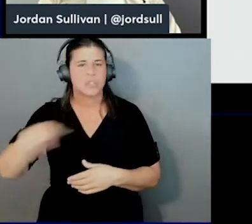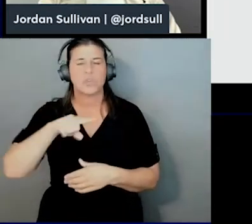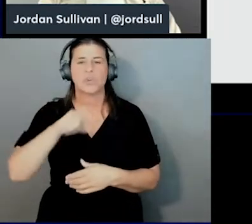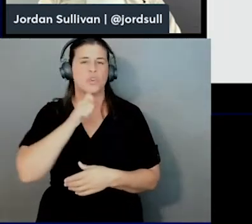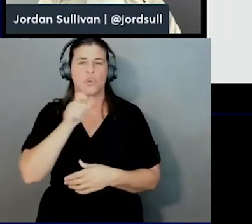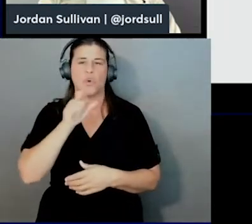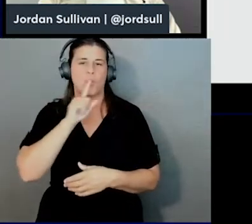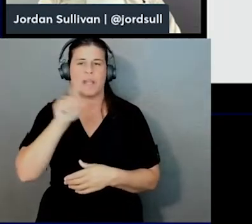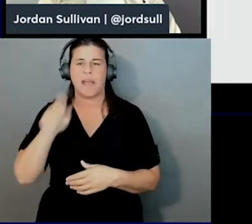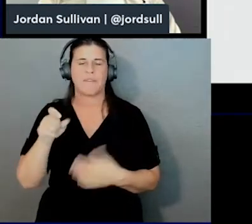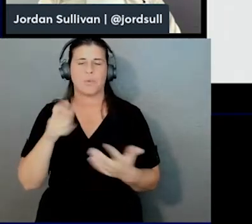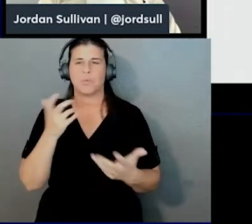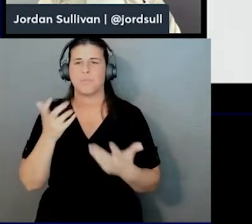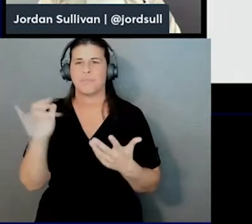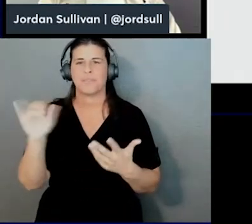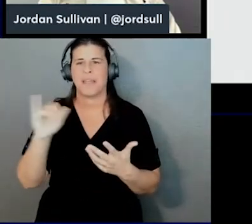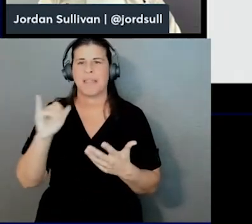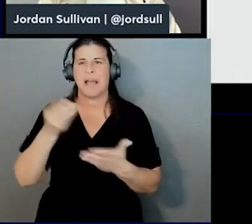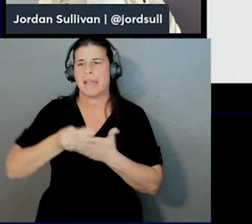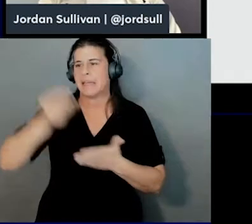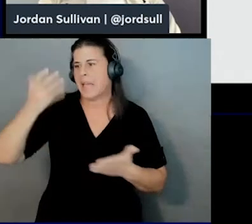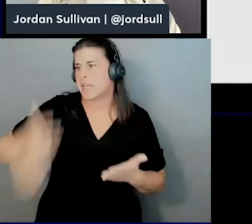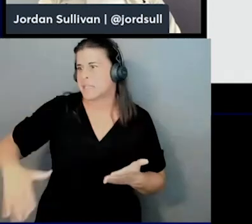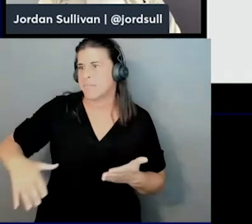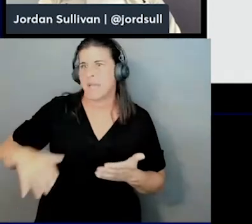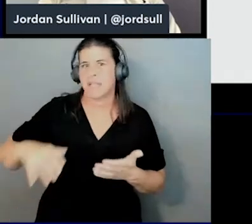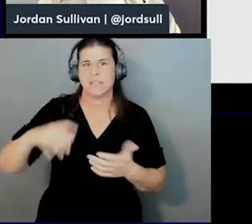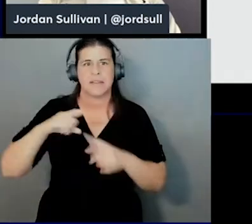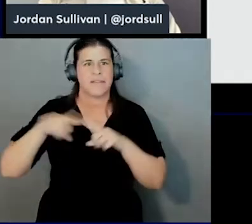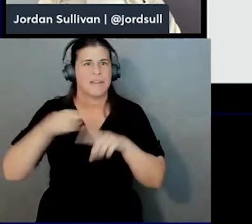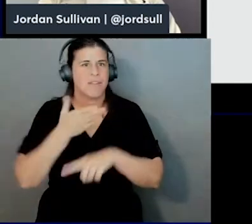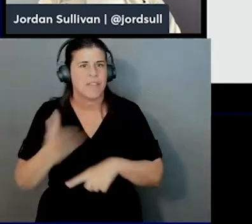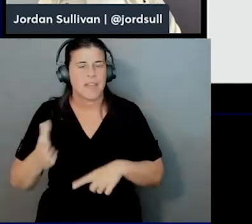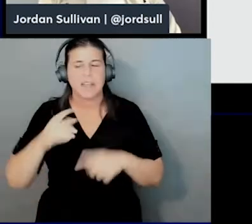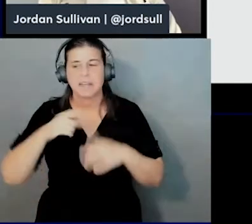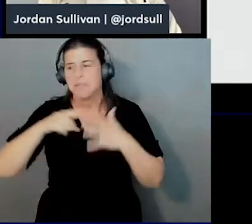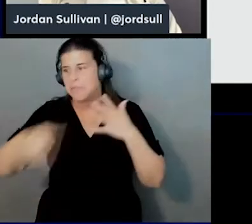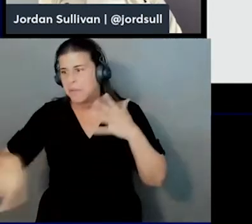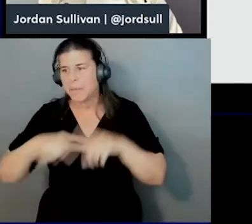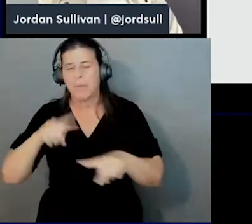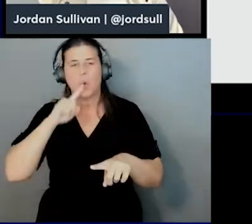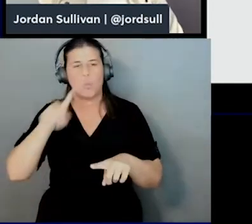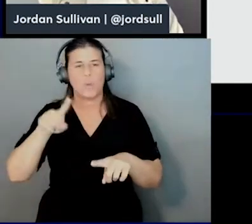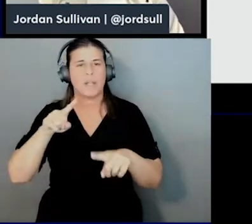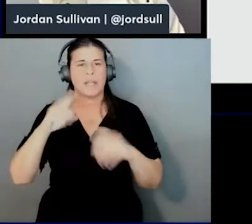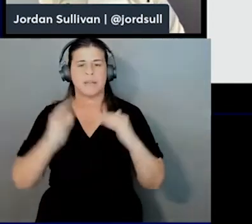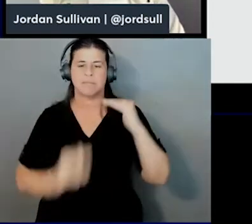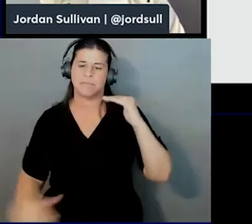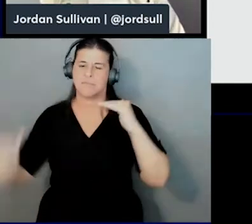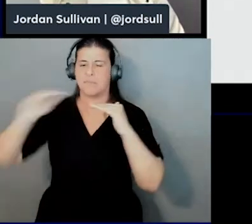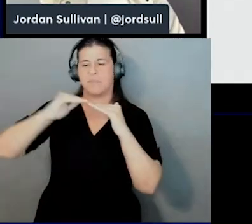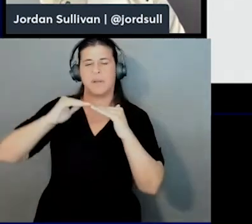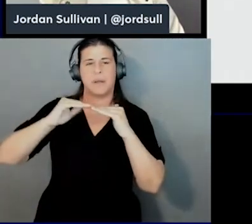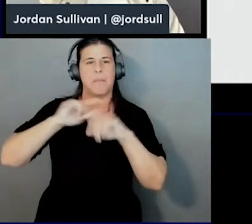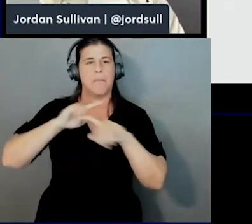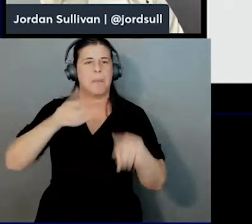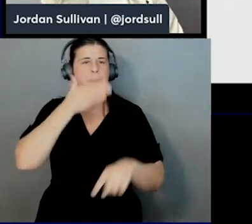like expensive swaps and etc. So it basically give you equivalent but better